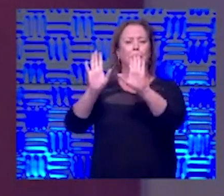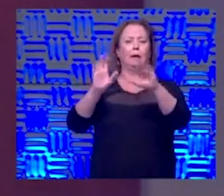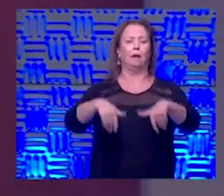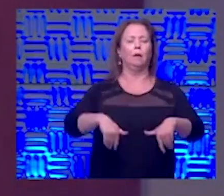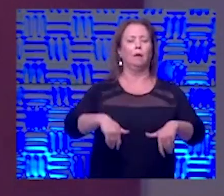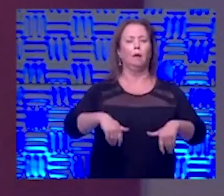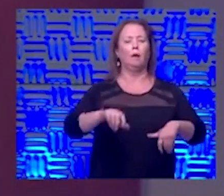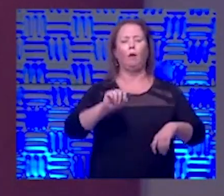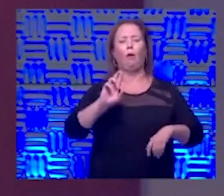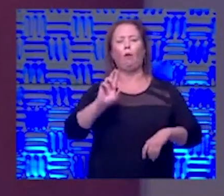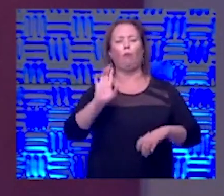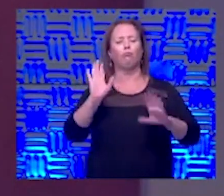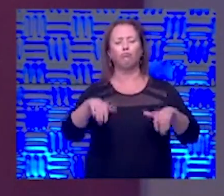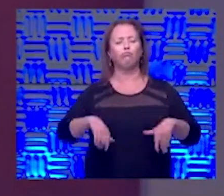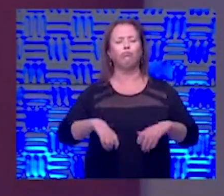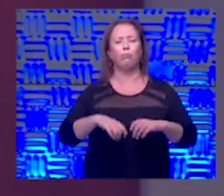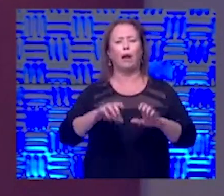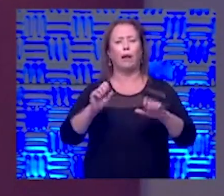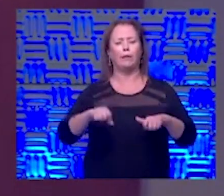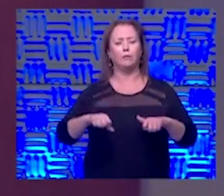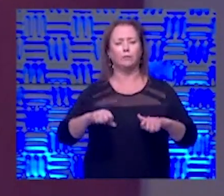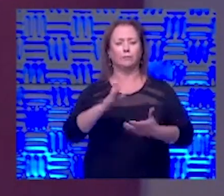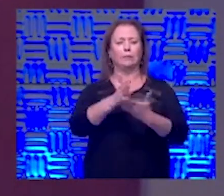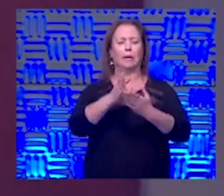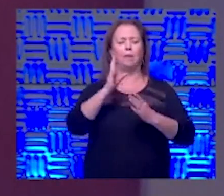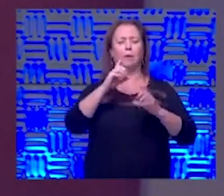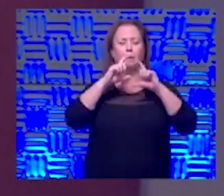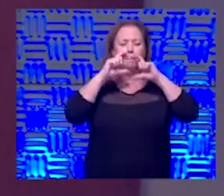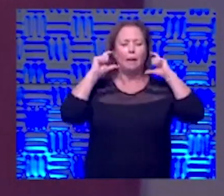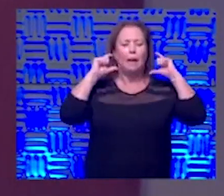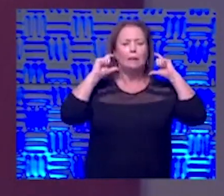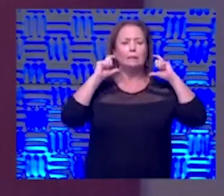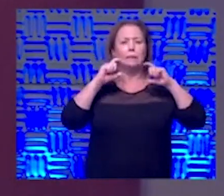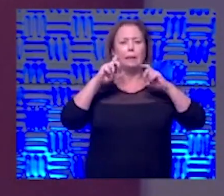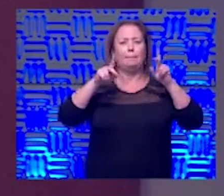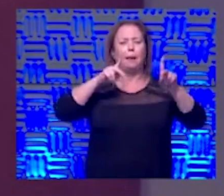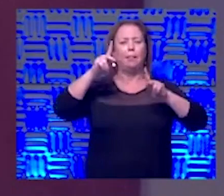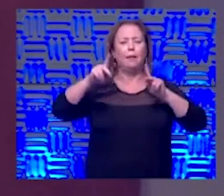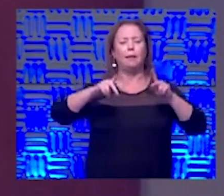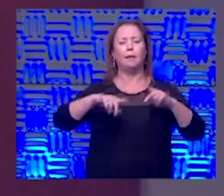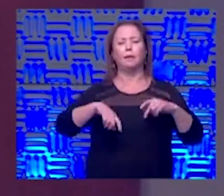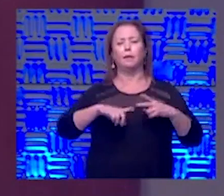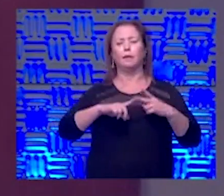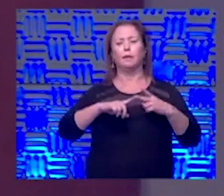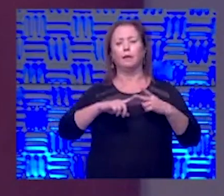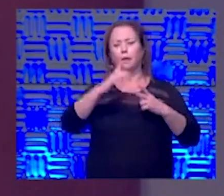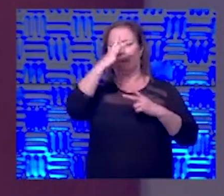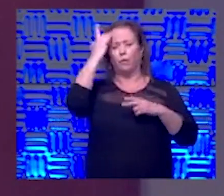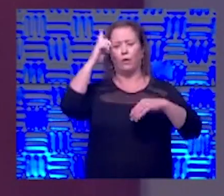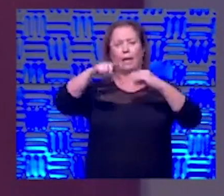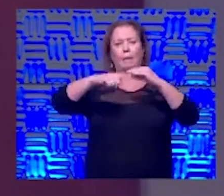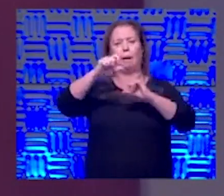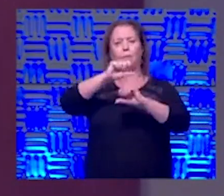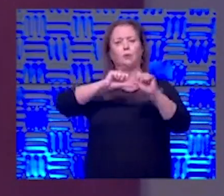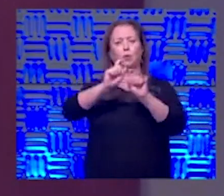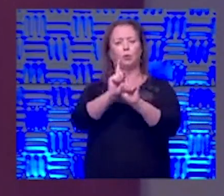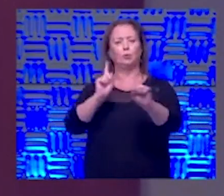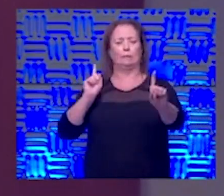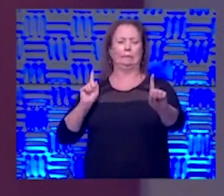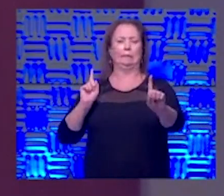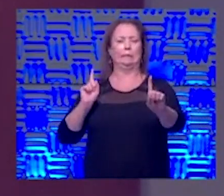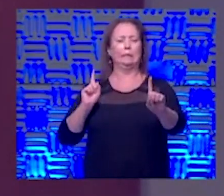the precautions and to stop wearing masks in public and forget about the social distancing. So